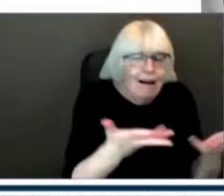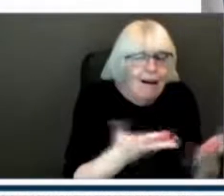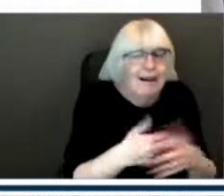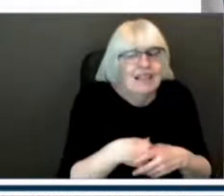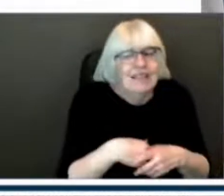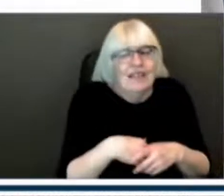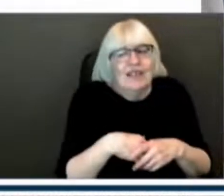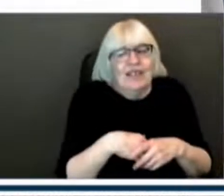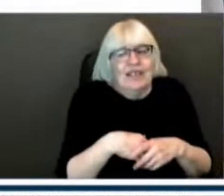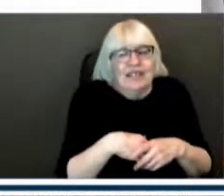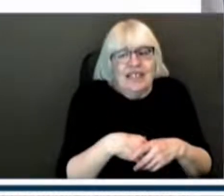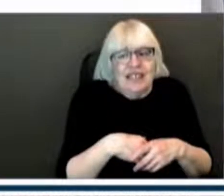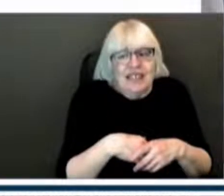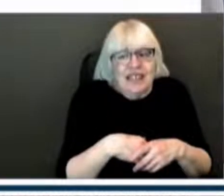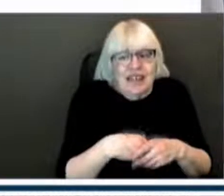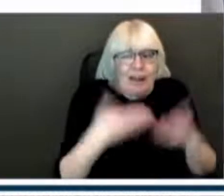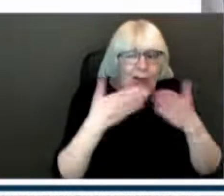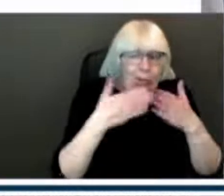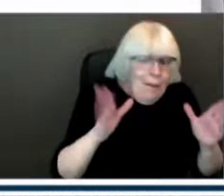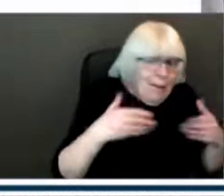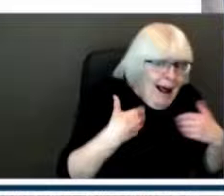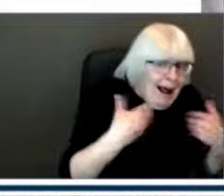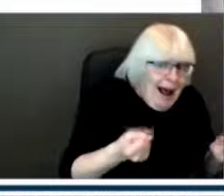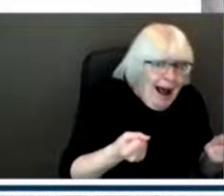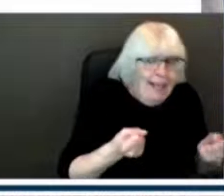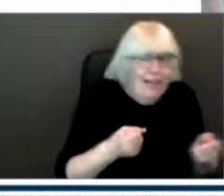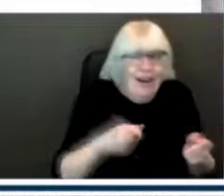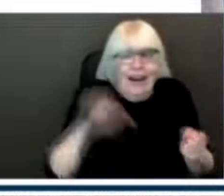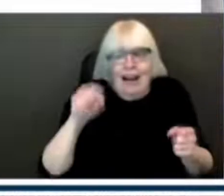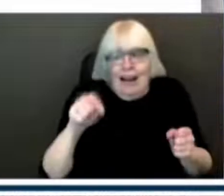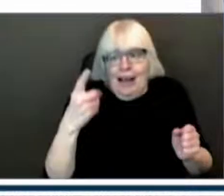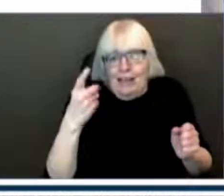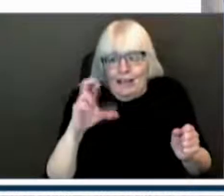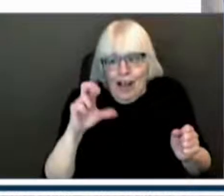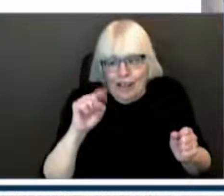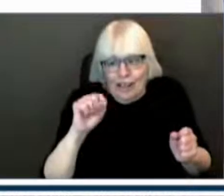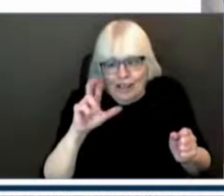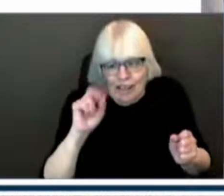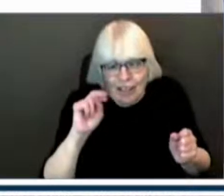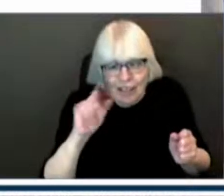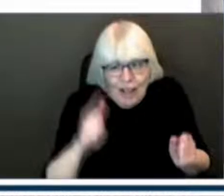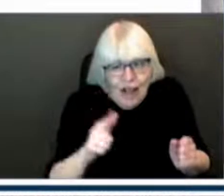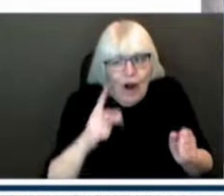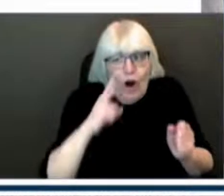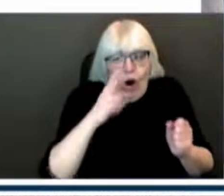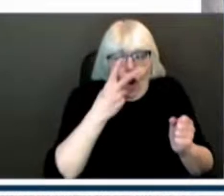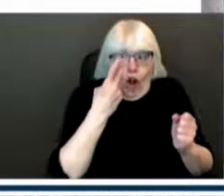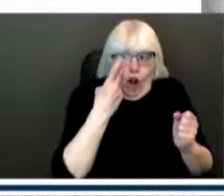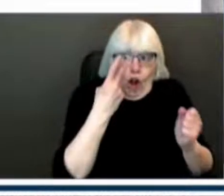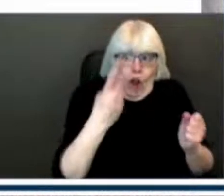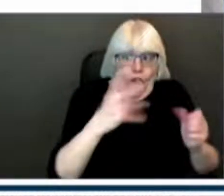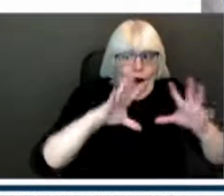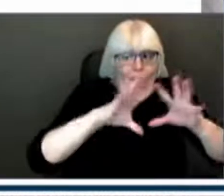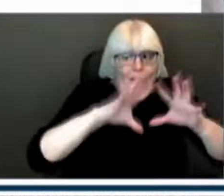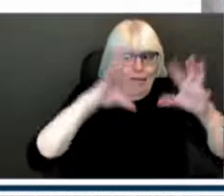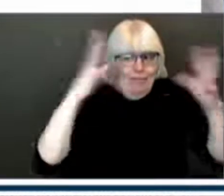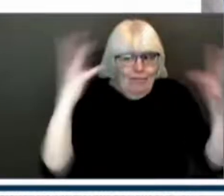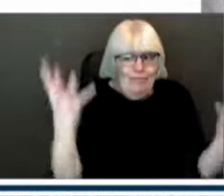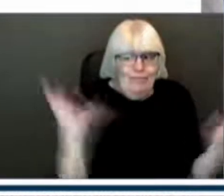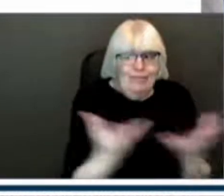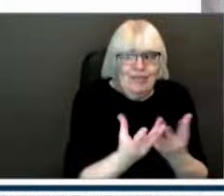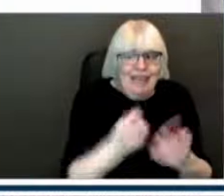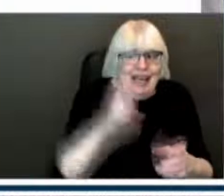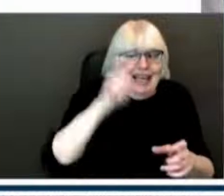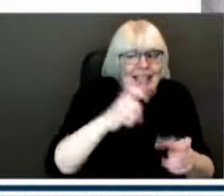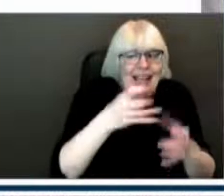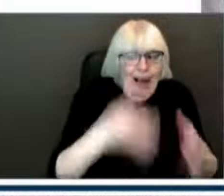whole picture, and they're giving advice they feel is beneficial to the majority of the public. And those are the